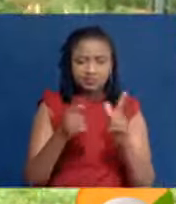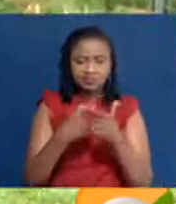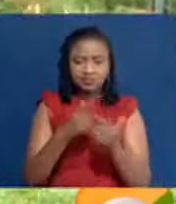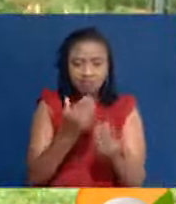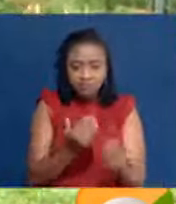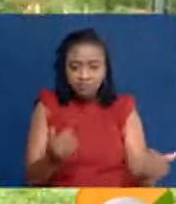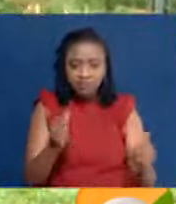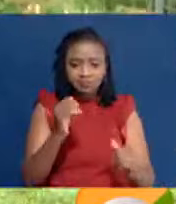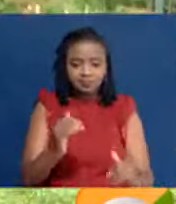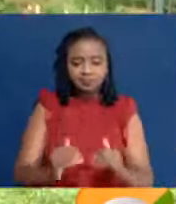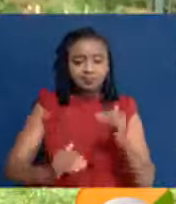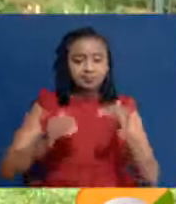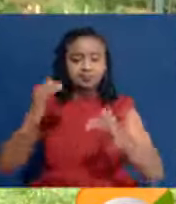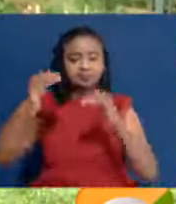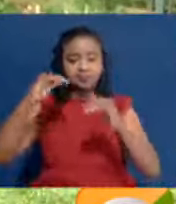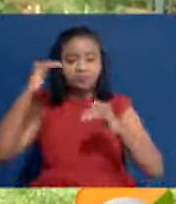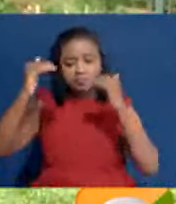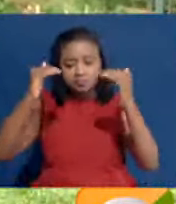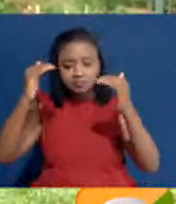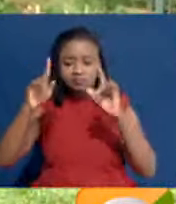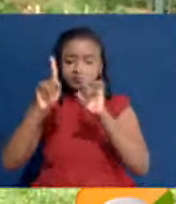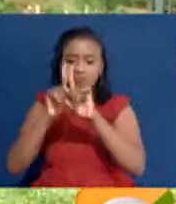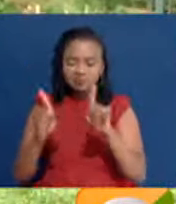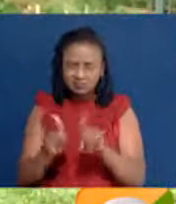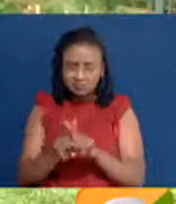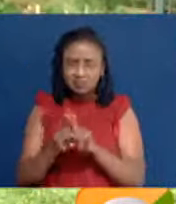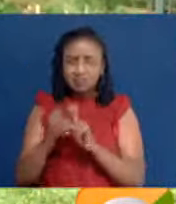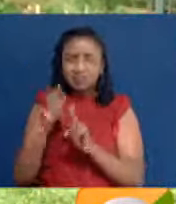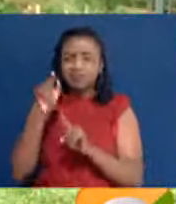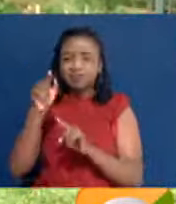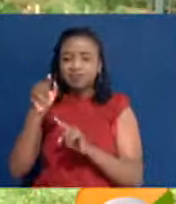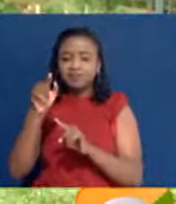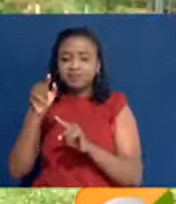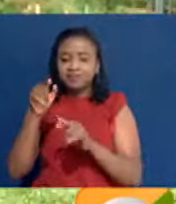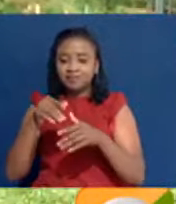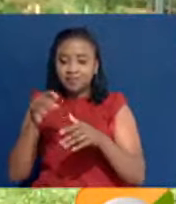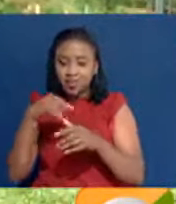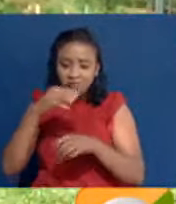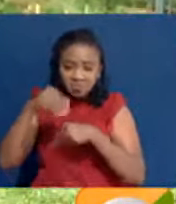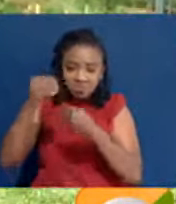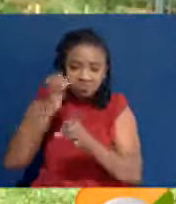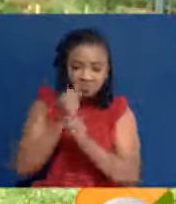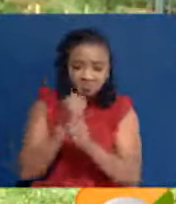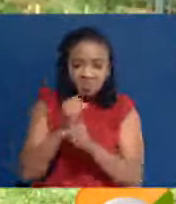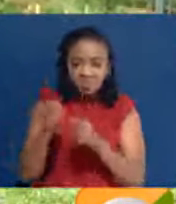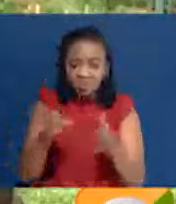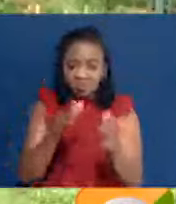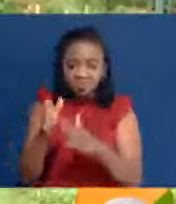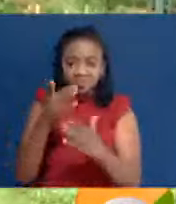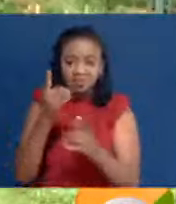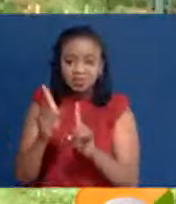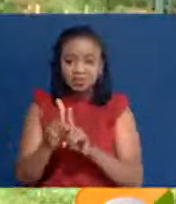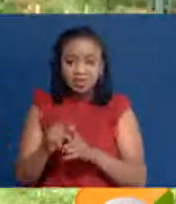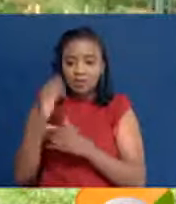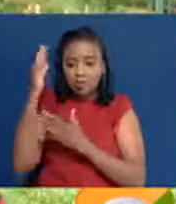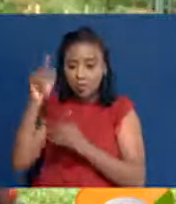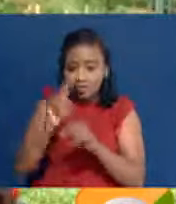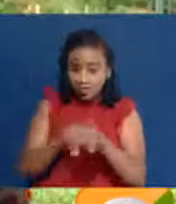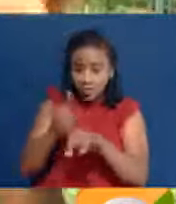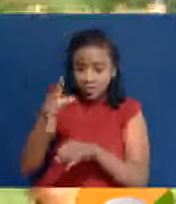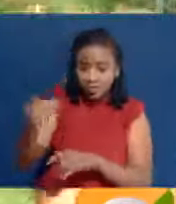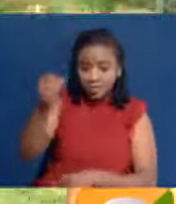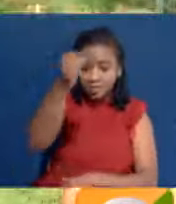and youth become young adults, and those young adults are the ones who go into elective office. You hope by the time they go into elective